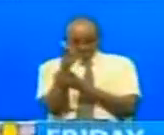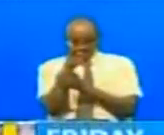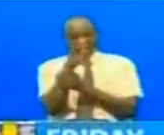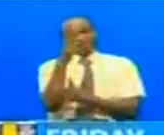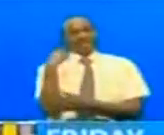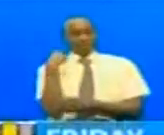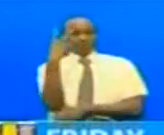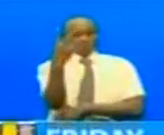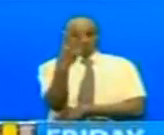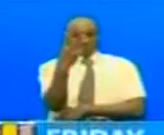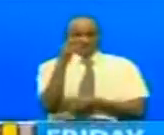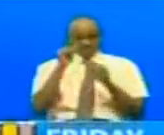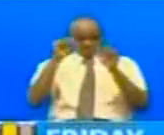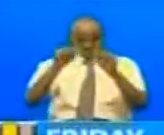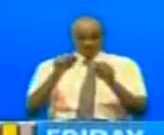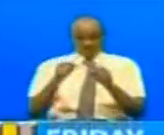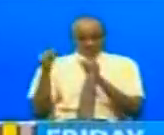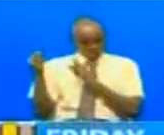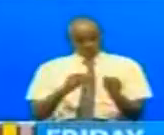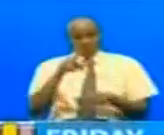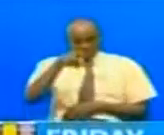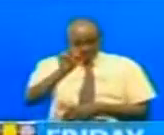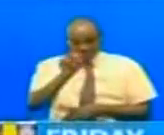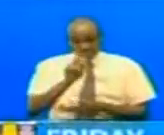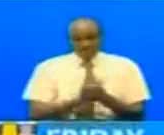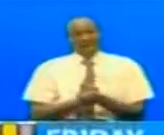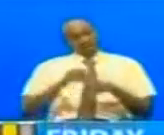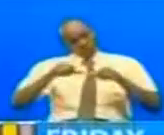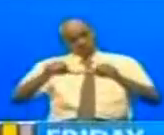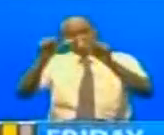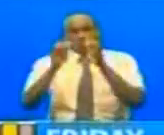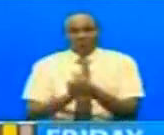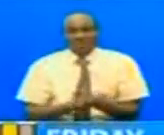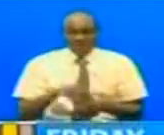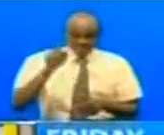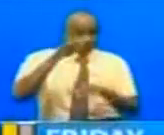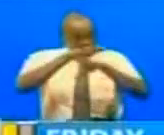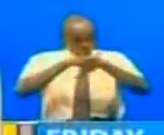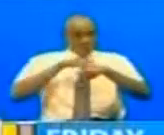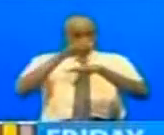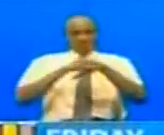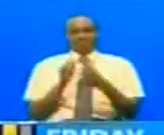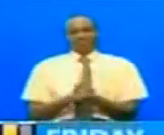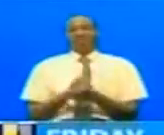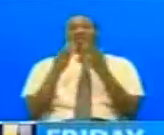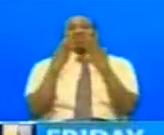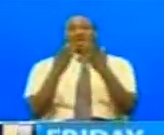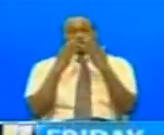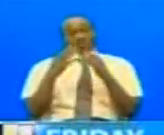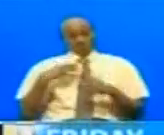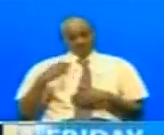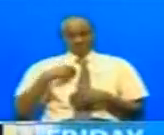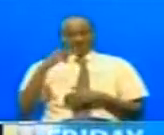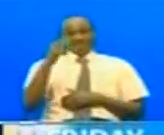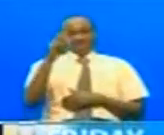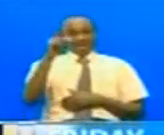camera two. So if you can, introduce yourself and take it away. He's going to go slowly. Thank you. Welcome, viewers. I'm